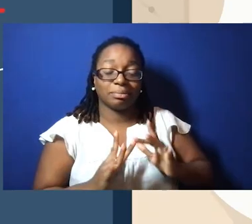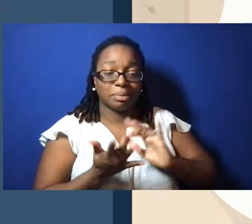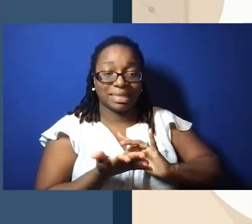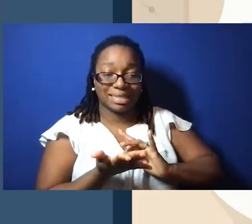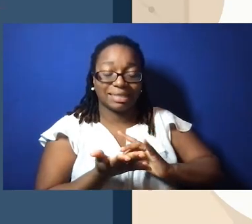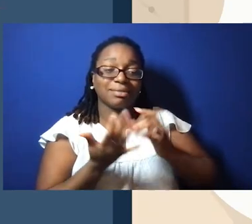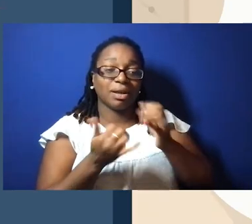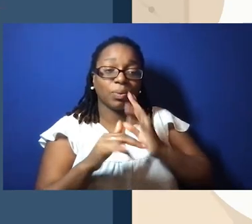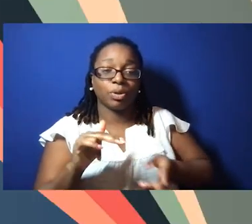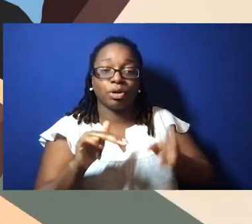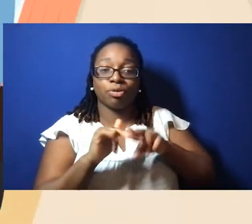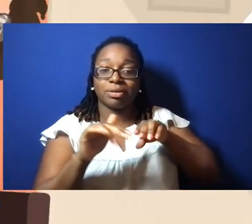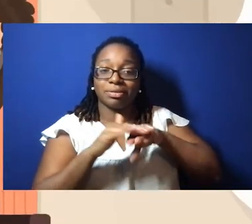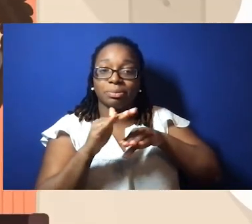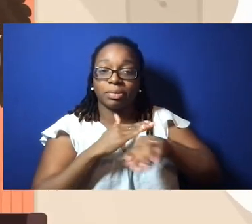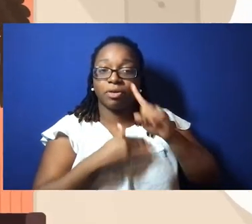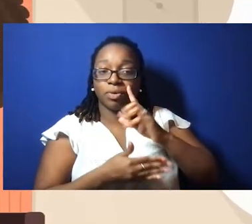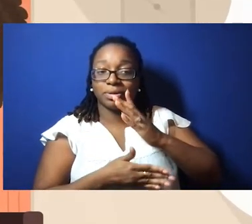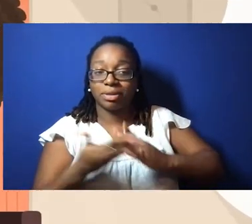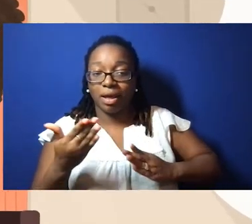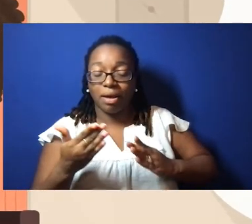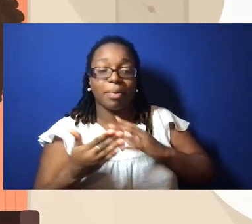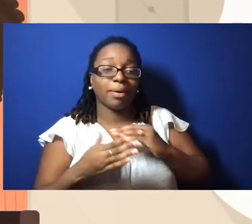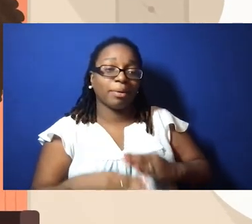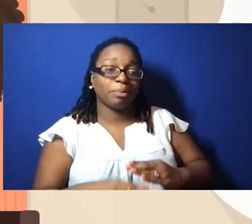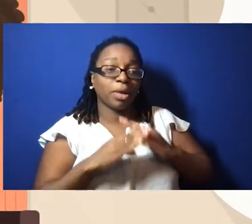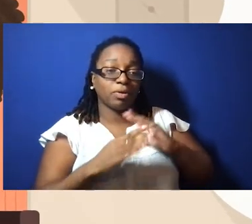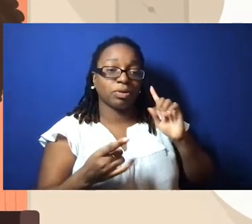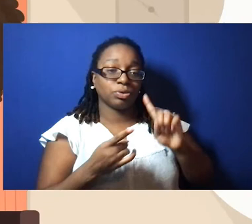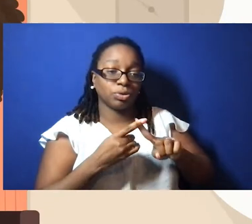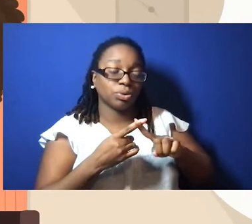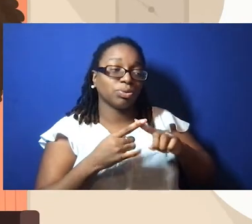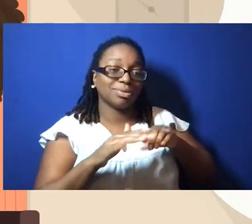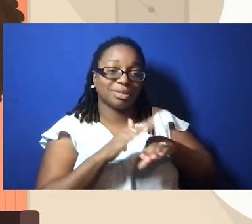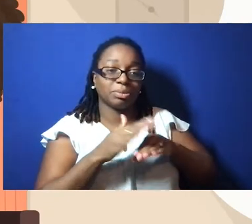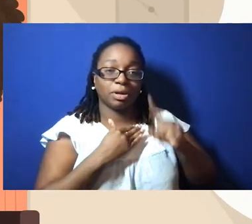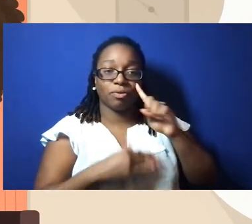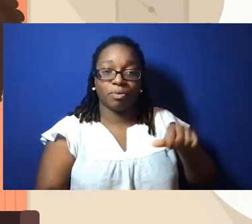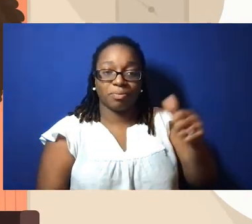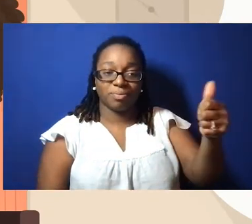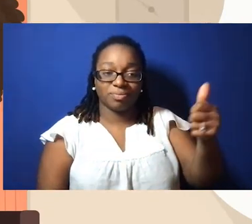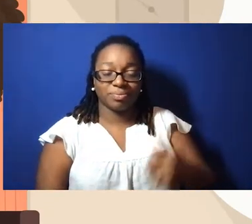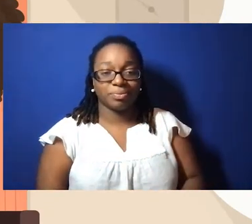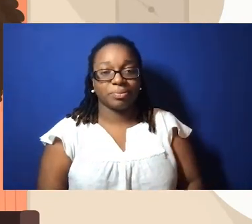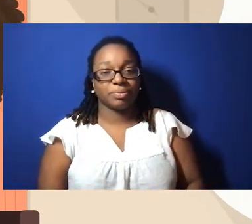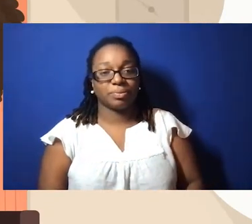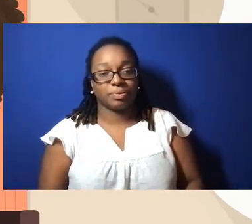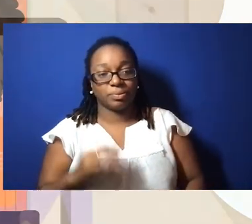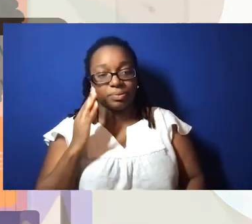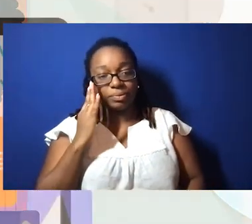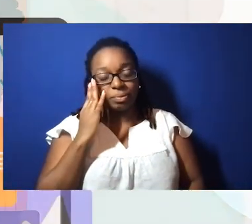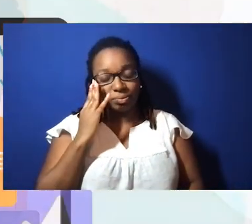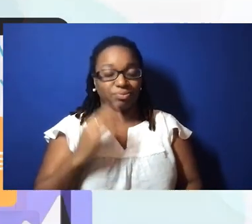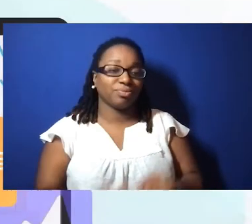creates opportunities of increased accessibility for some and barriers to accessibility for others.